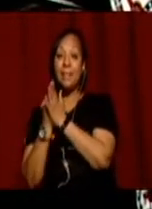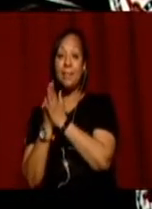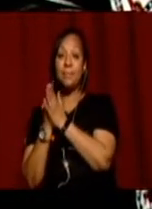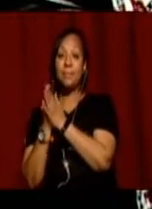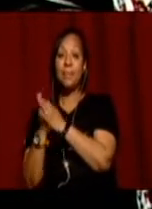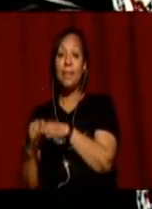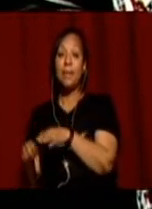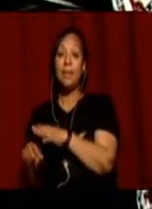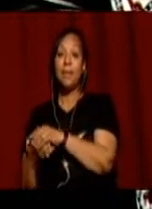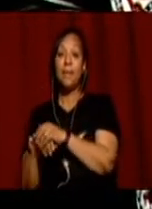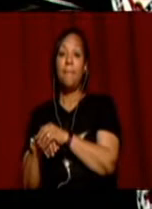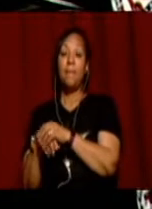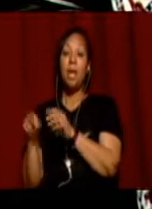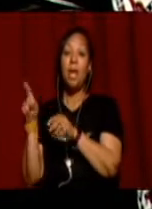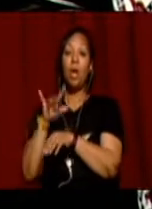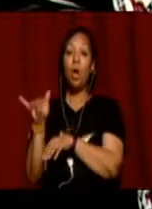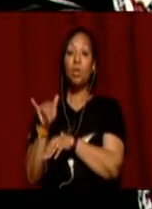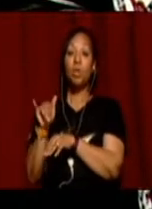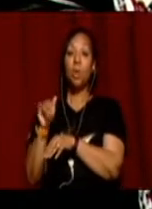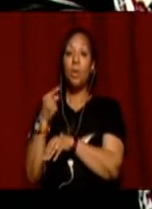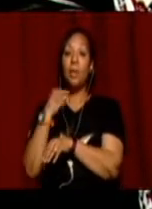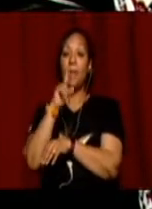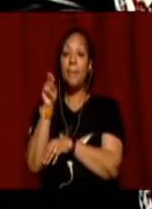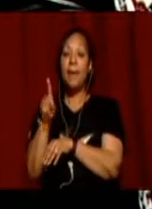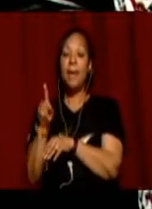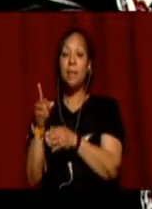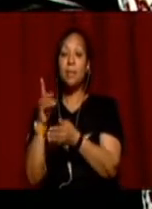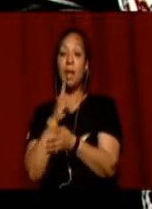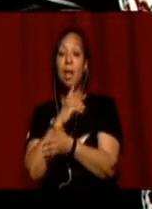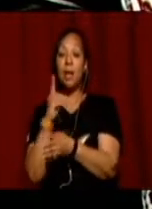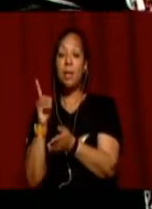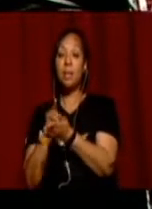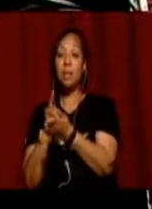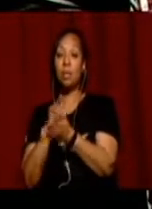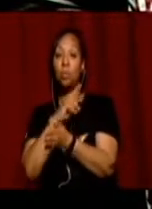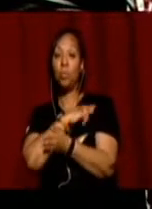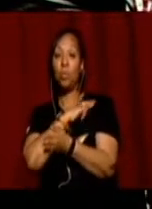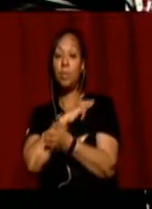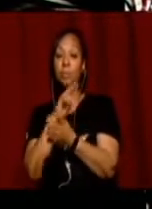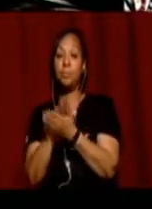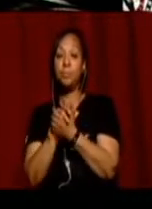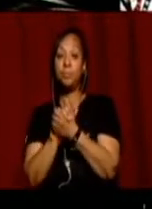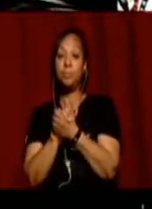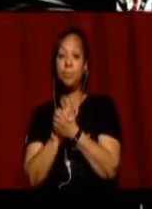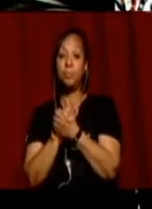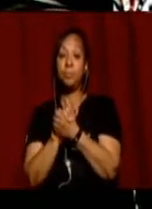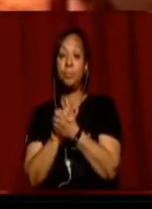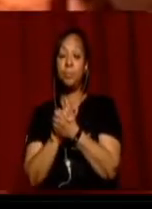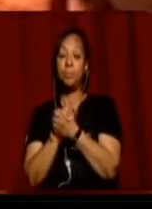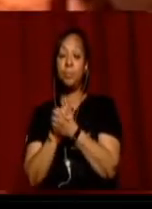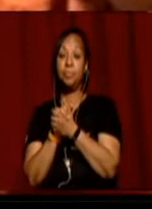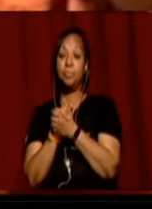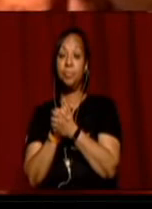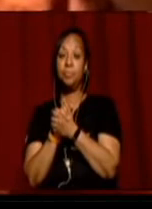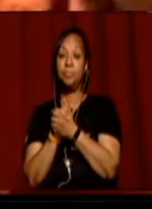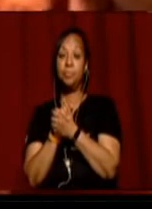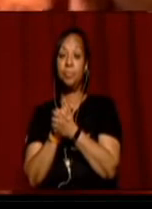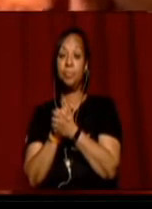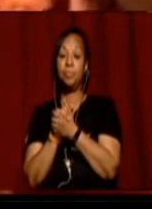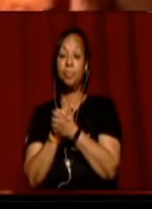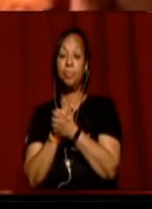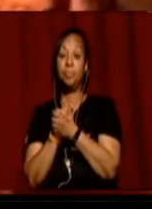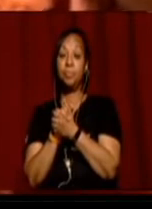on the state's plate. And let me ask Dr. Rubin Right. to tell us a little bit more about testing. Dr. Rubin, we're on you.